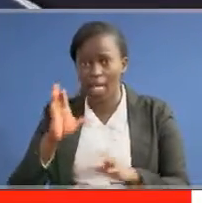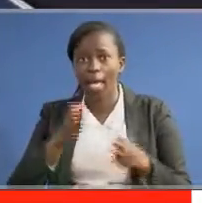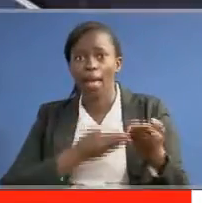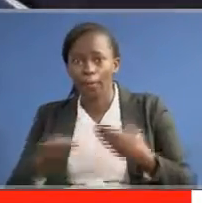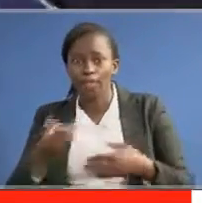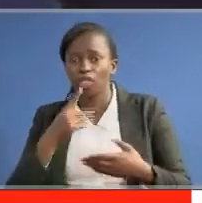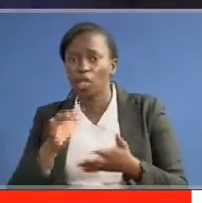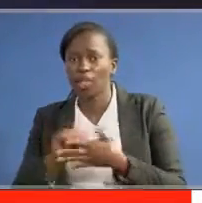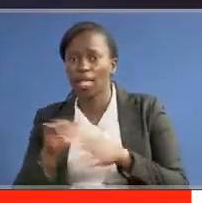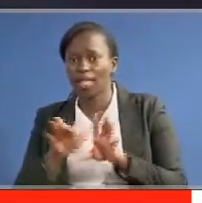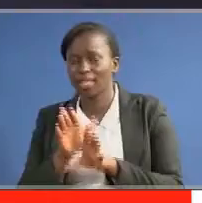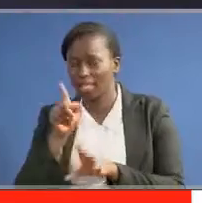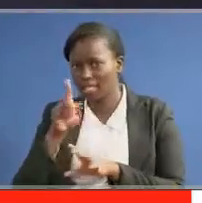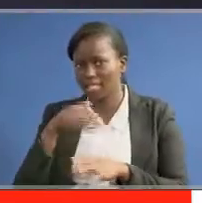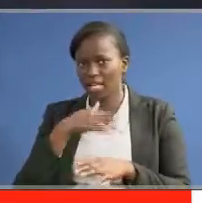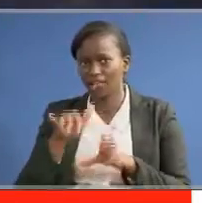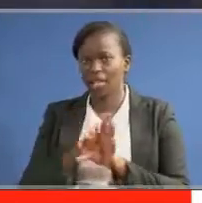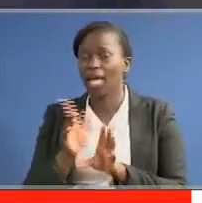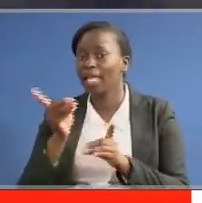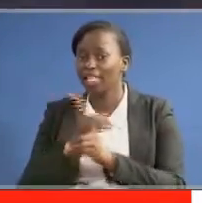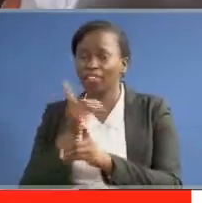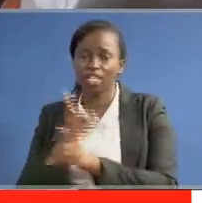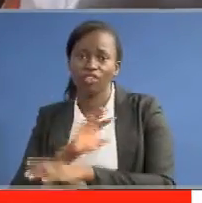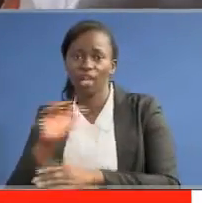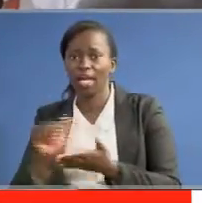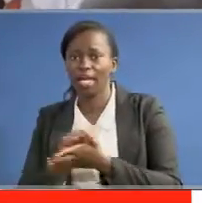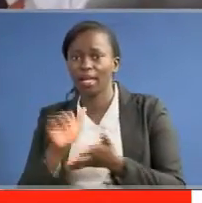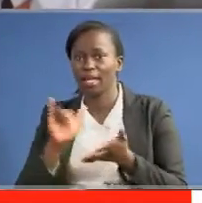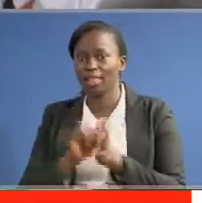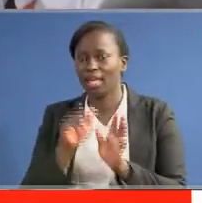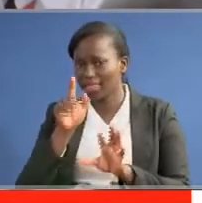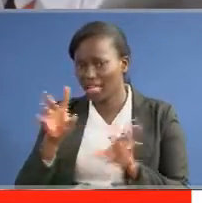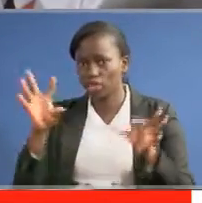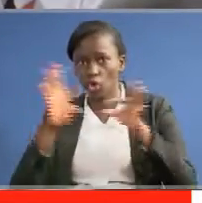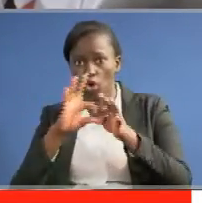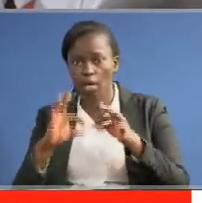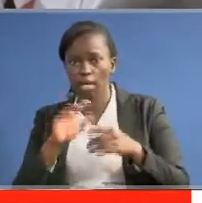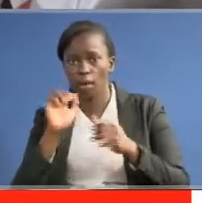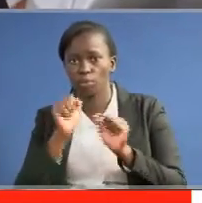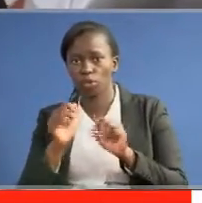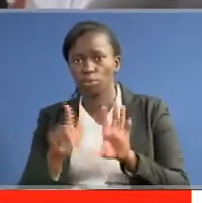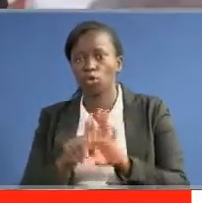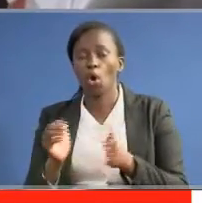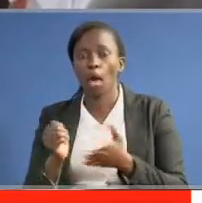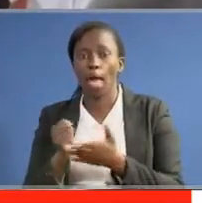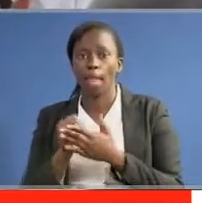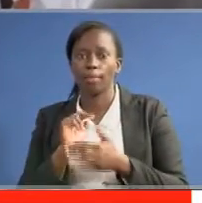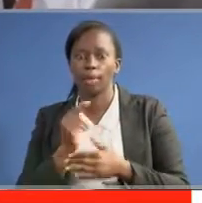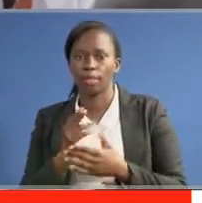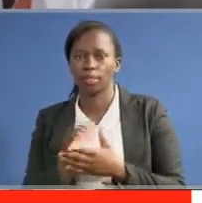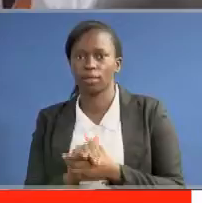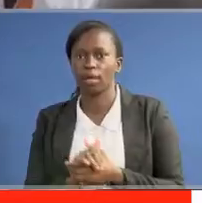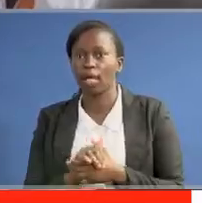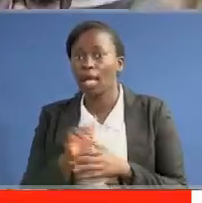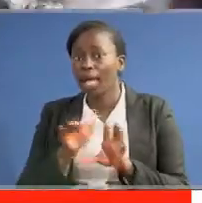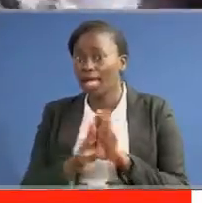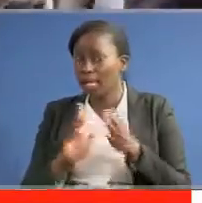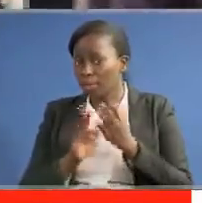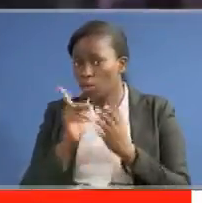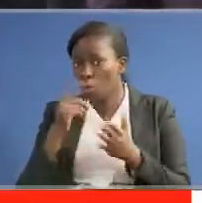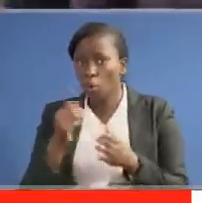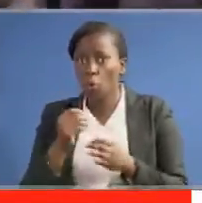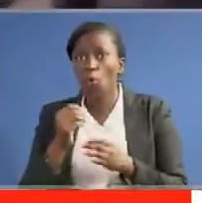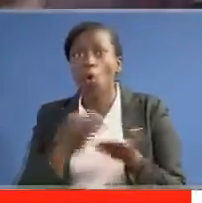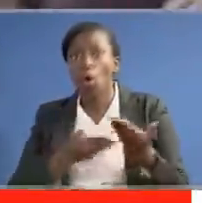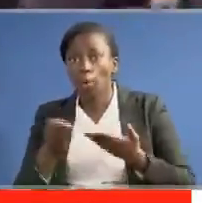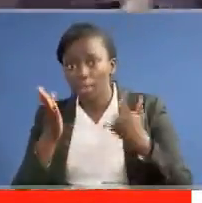kupitia mikakati ya muda na miradi mbalimbali ambayo shirika hili hujihusisha nayo. Miongoni mwa wafanyabiashara